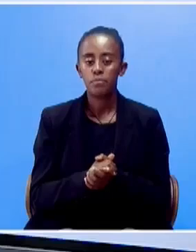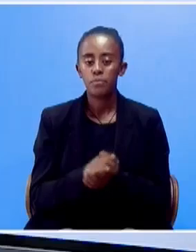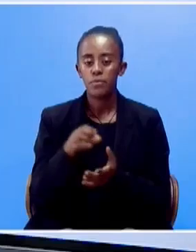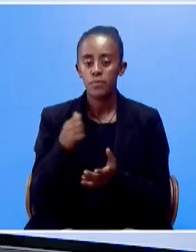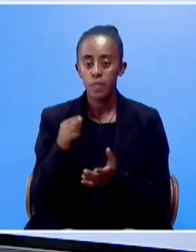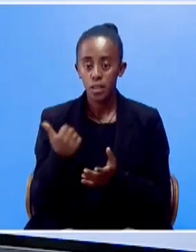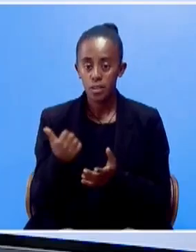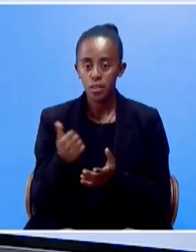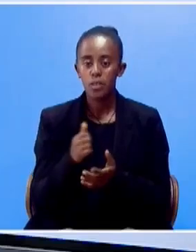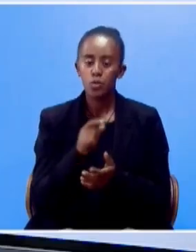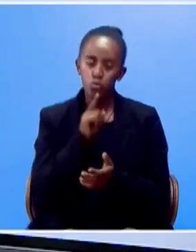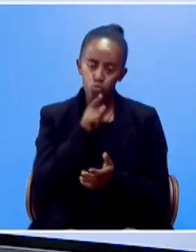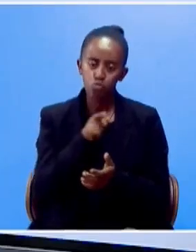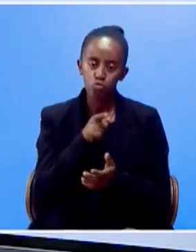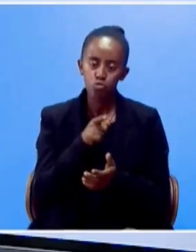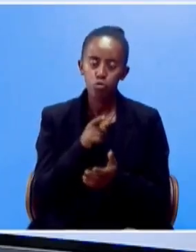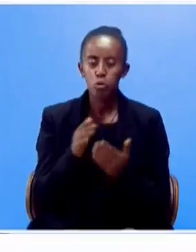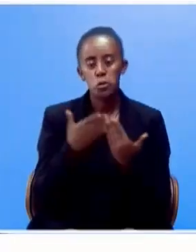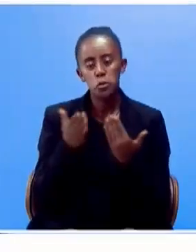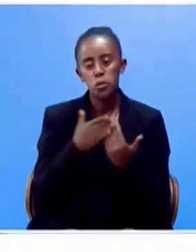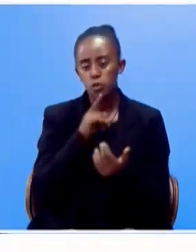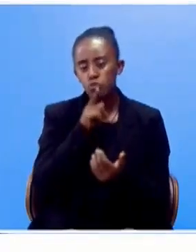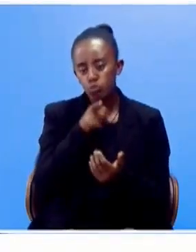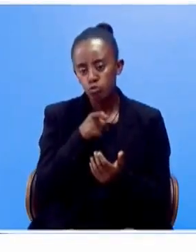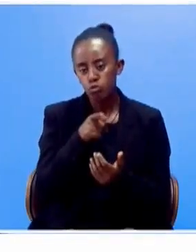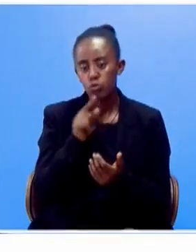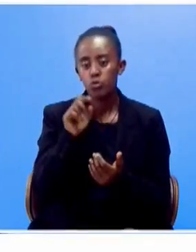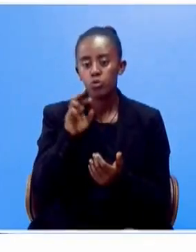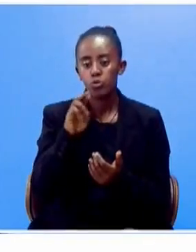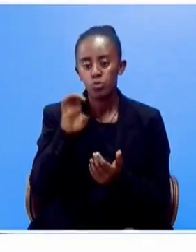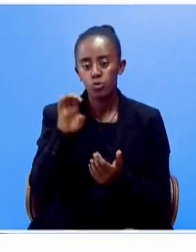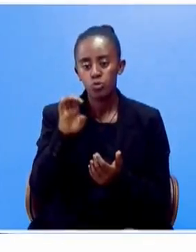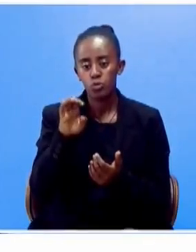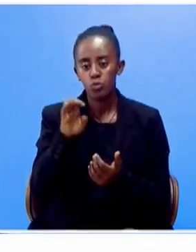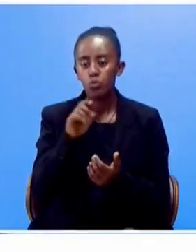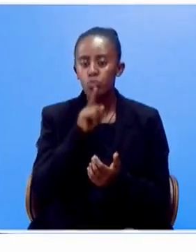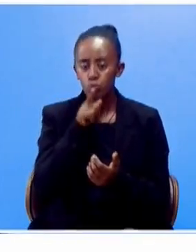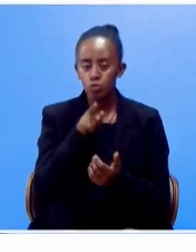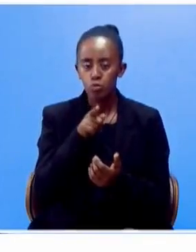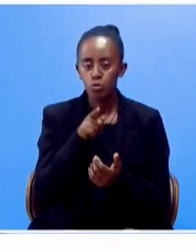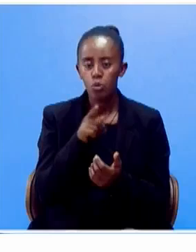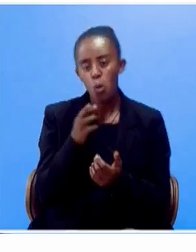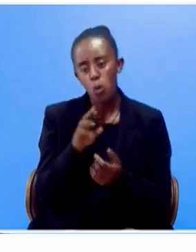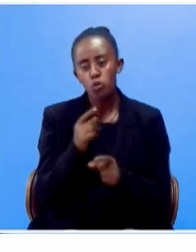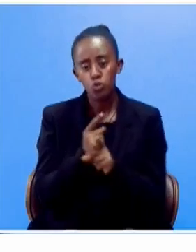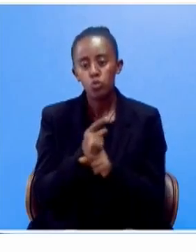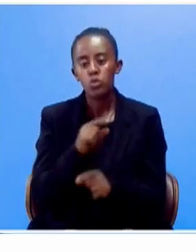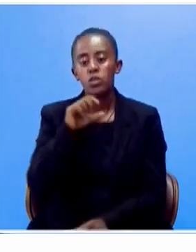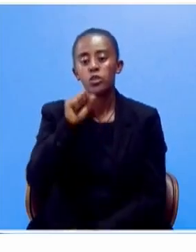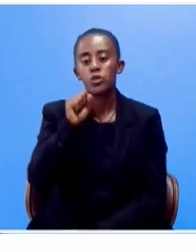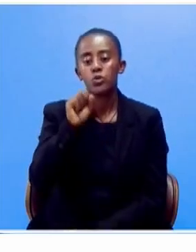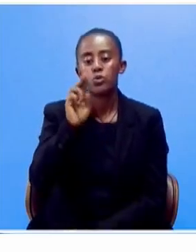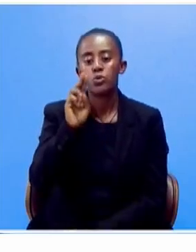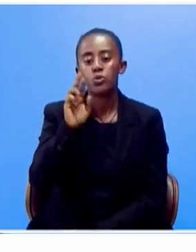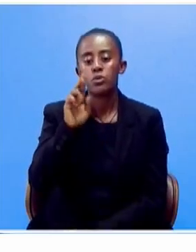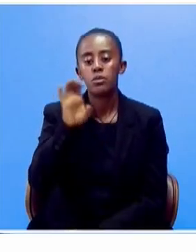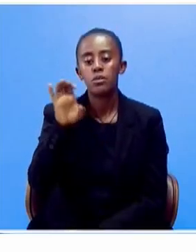one, true. Simply you can say what? True. Or sure.